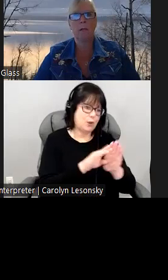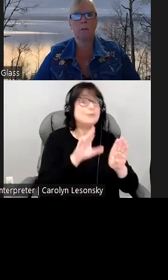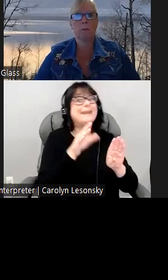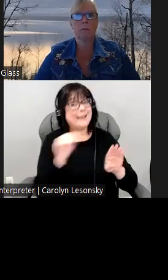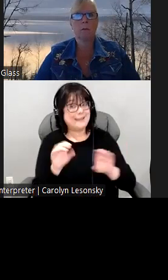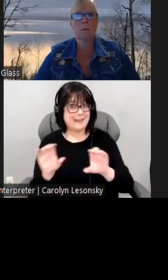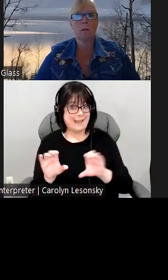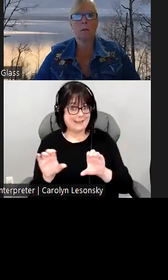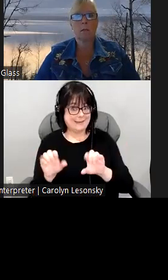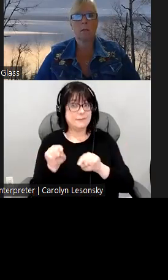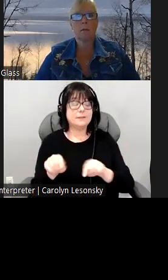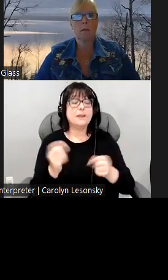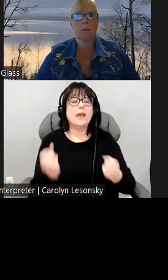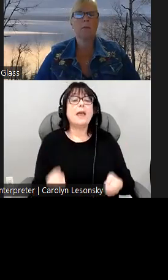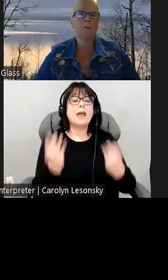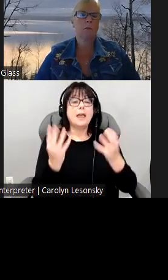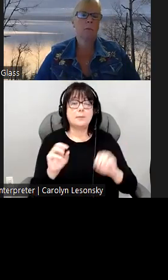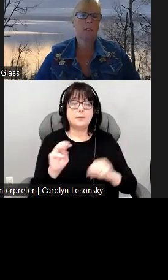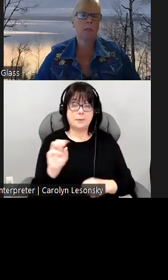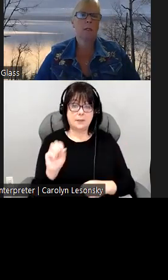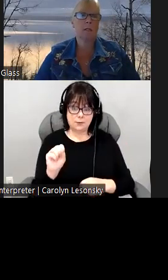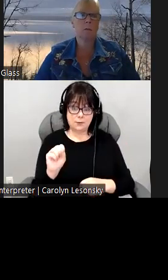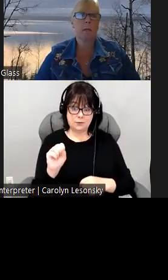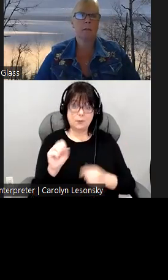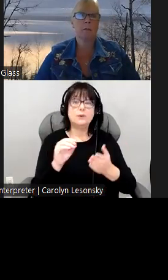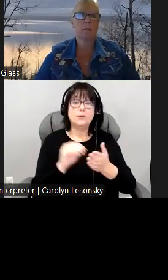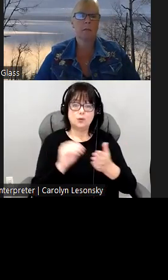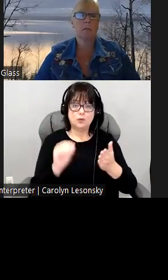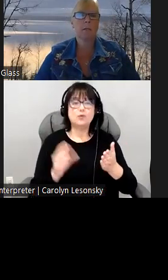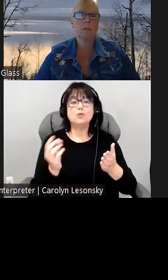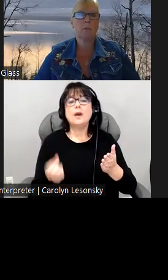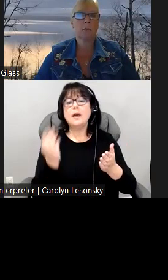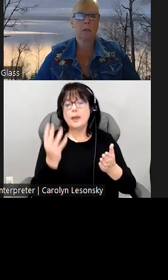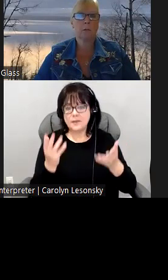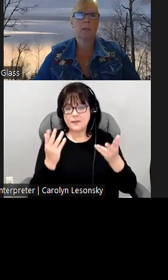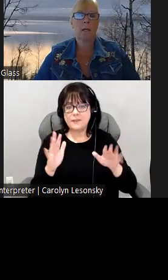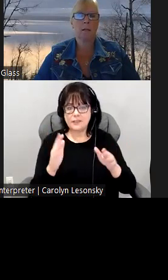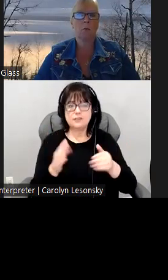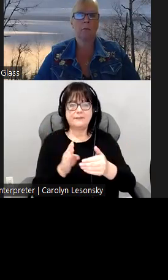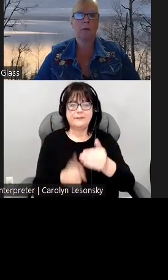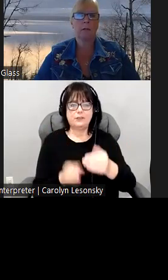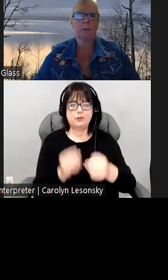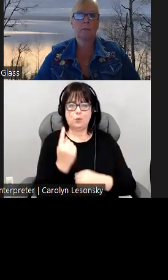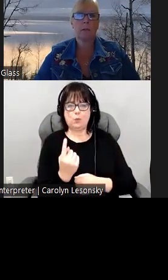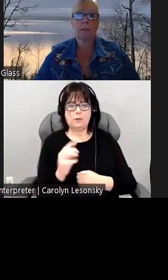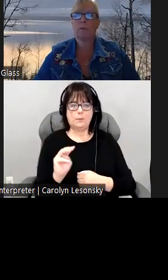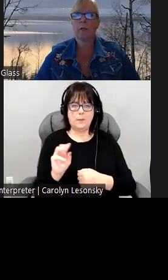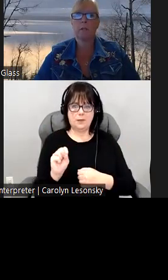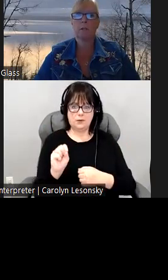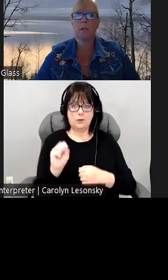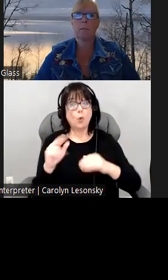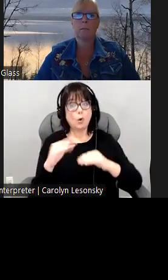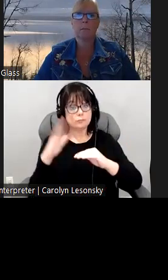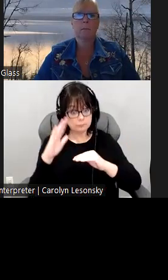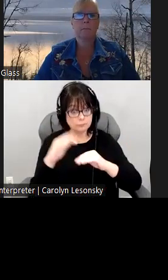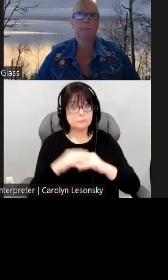me, milestones that, number of students who have completed at least one milestone. That's based on both closed and open files, active files, I